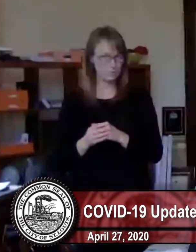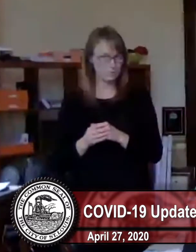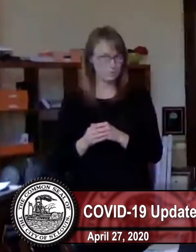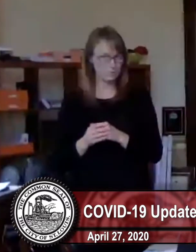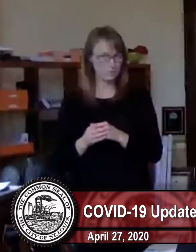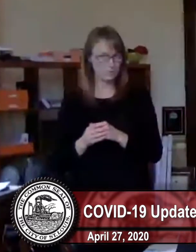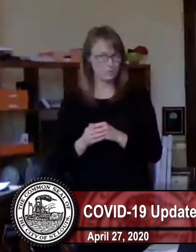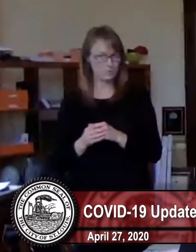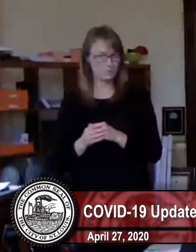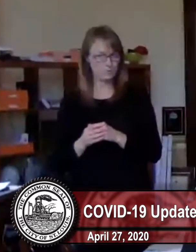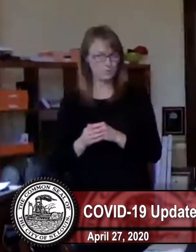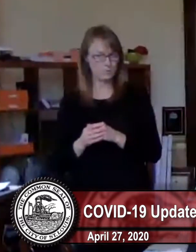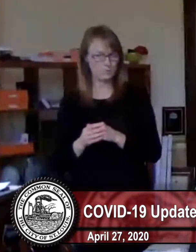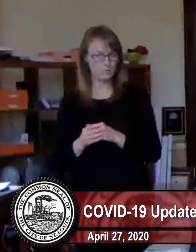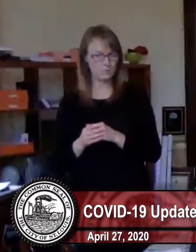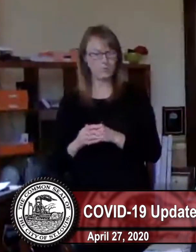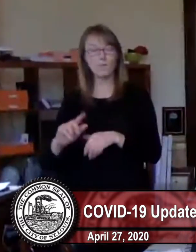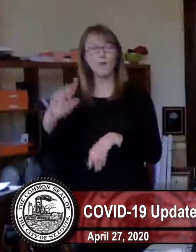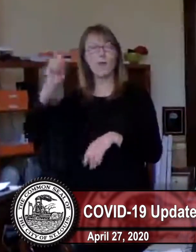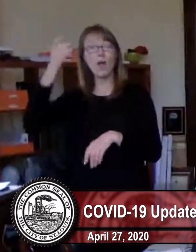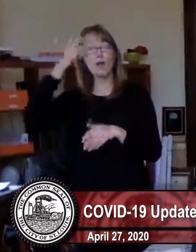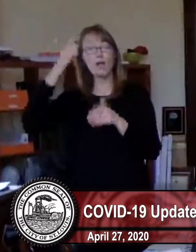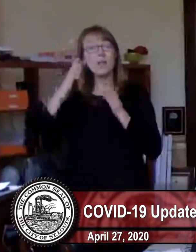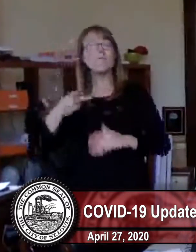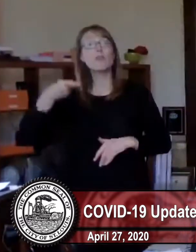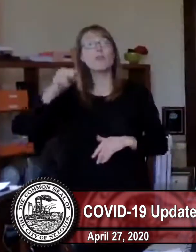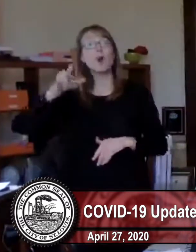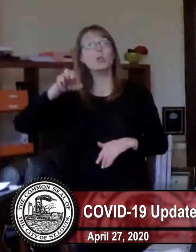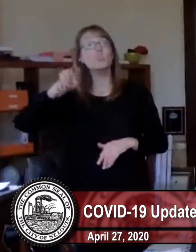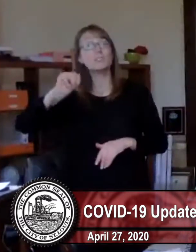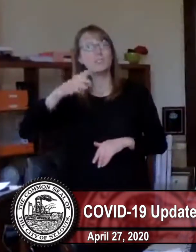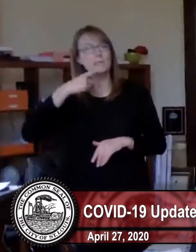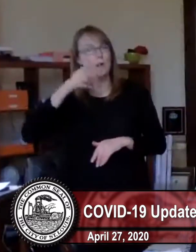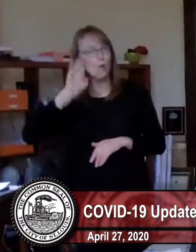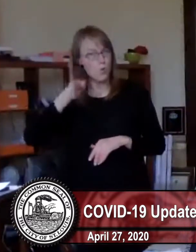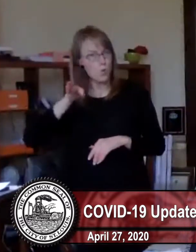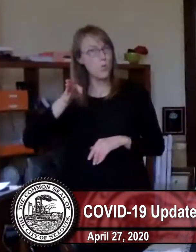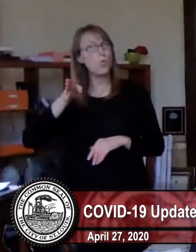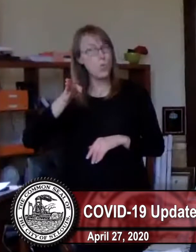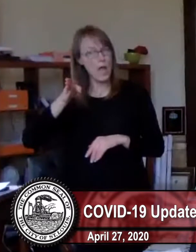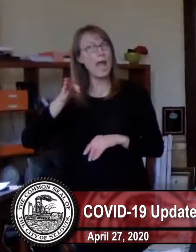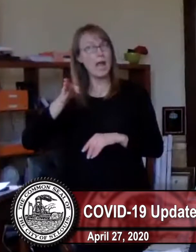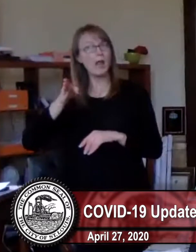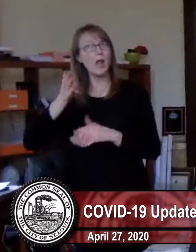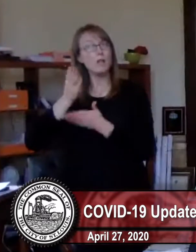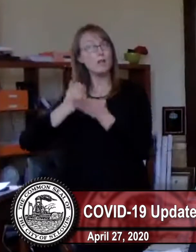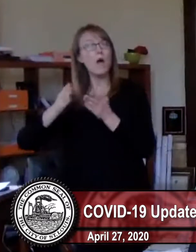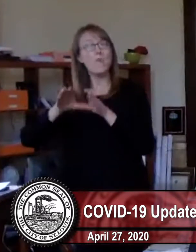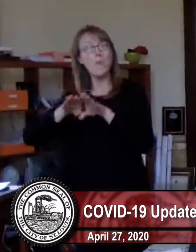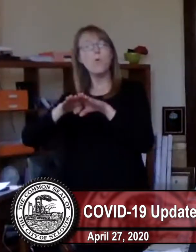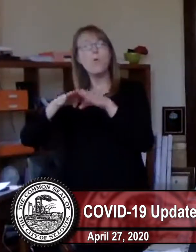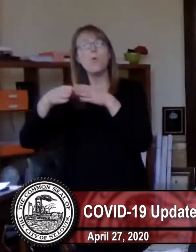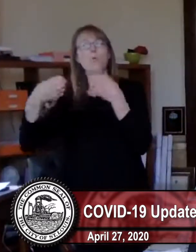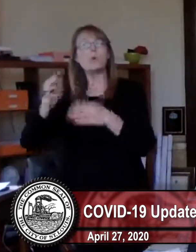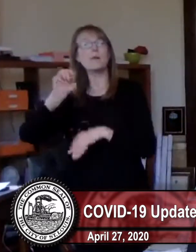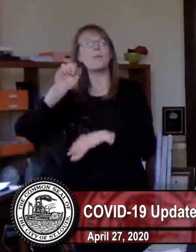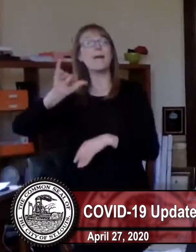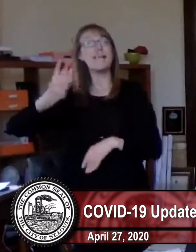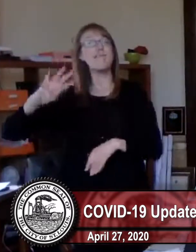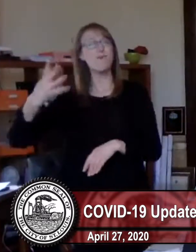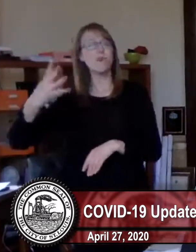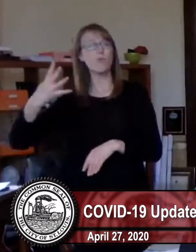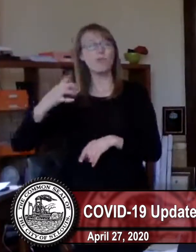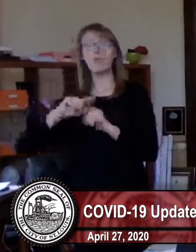Governor Parson is going to begin to reopen parts of the state on May the 4th. The city and the county are not. Why isn't the